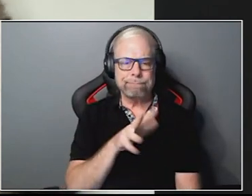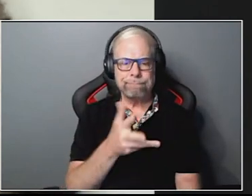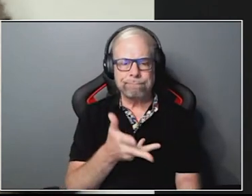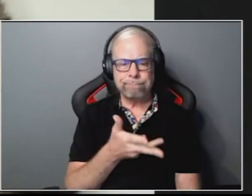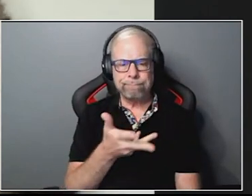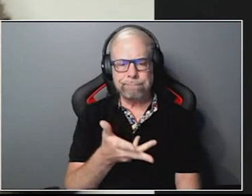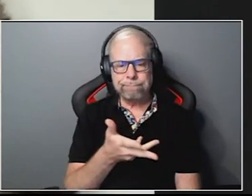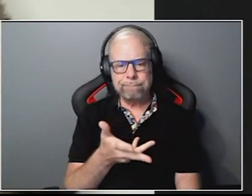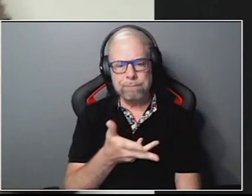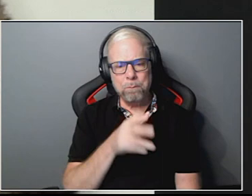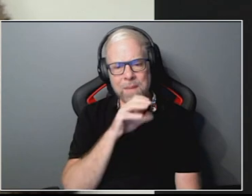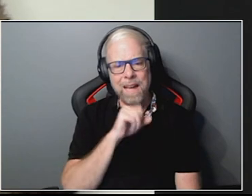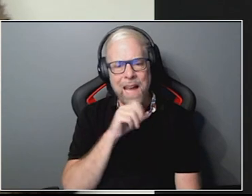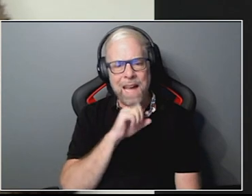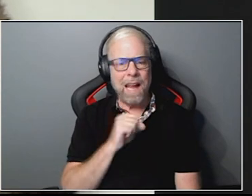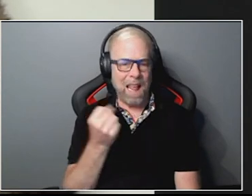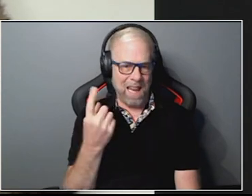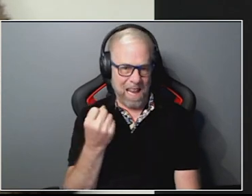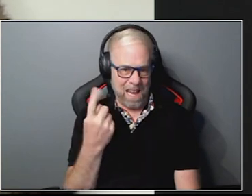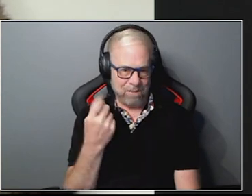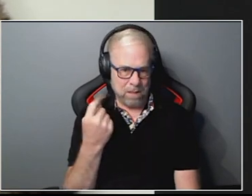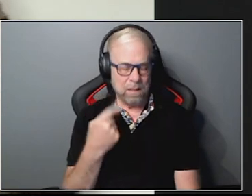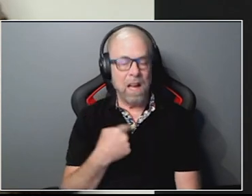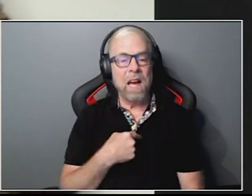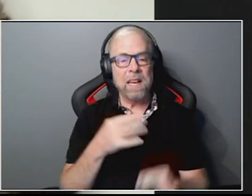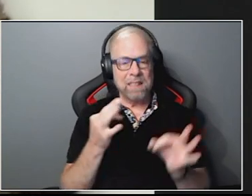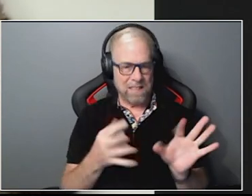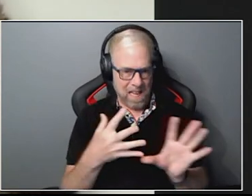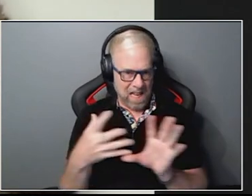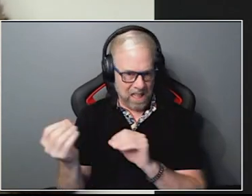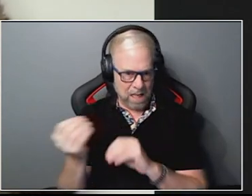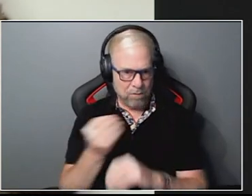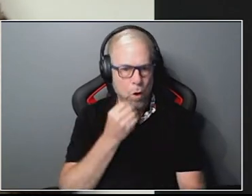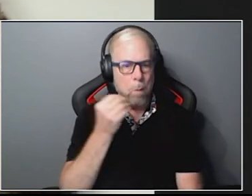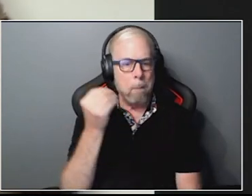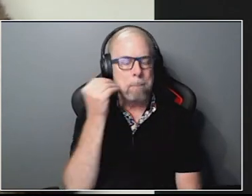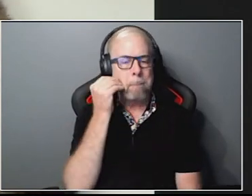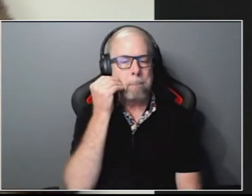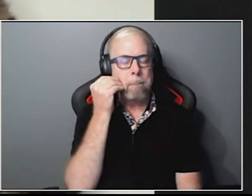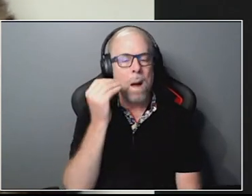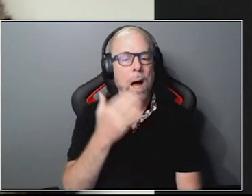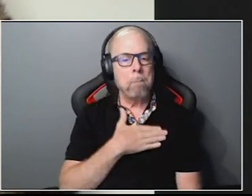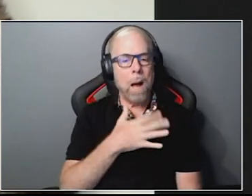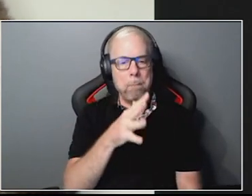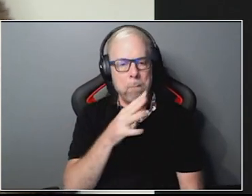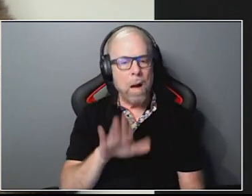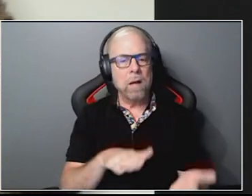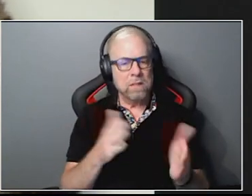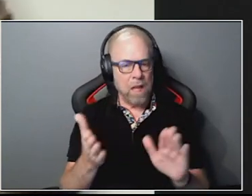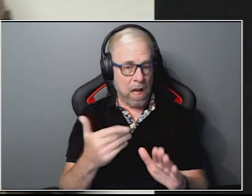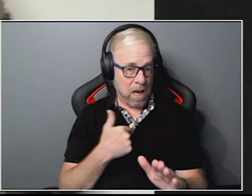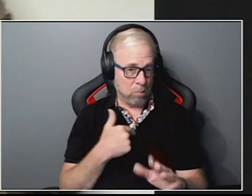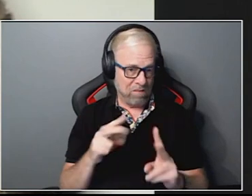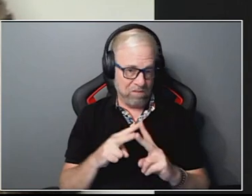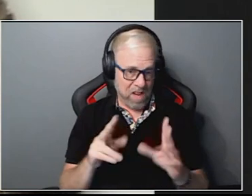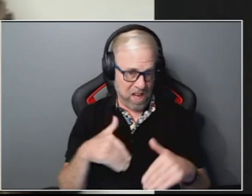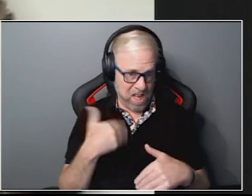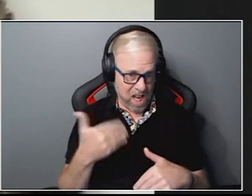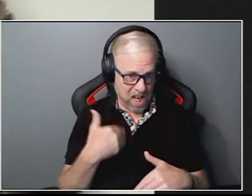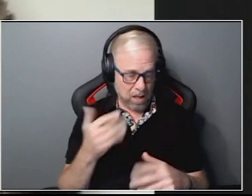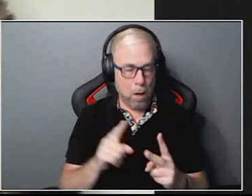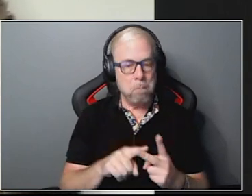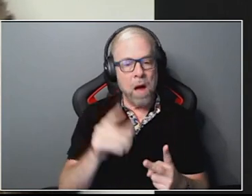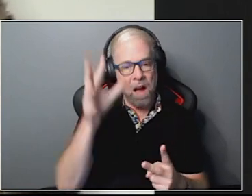I was 11 years old when I decided to leave home. My mother died when I was very young. My father died when